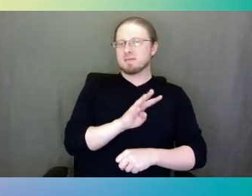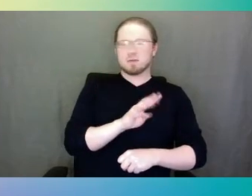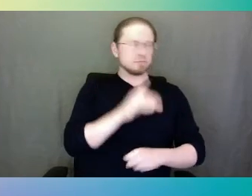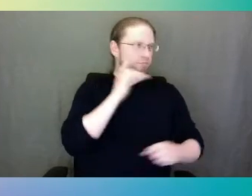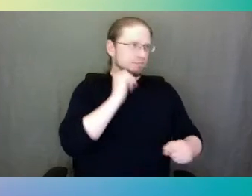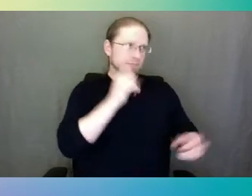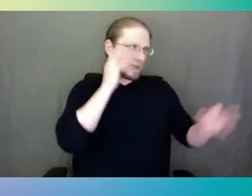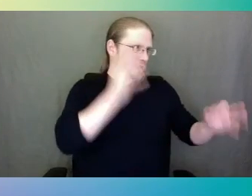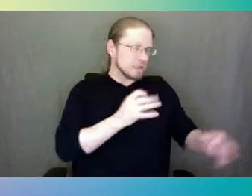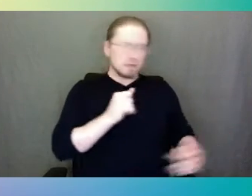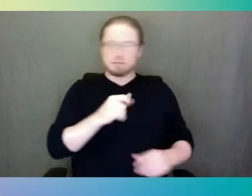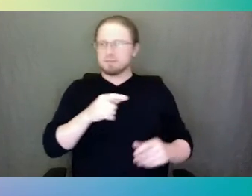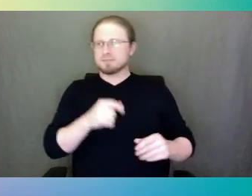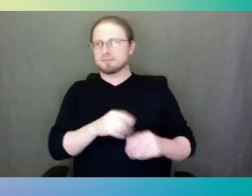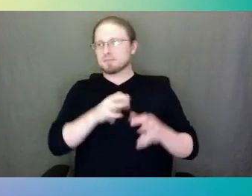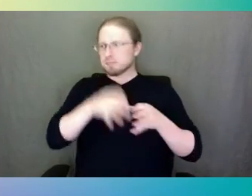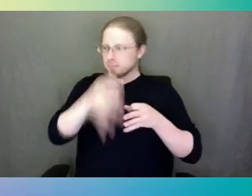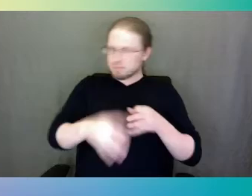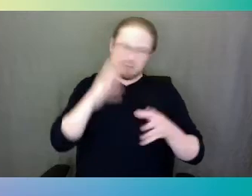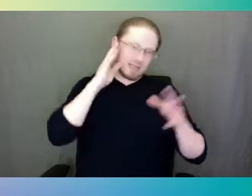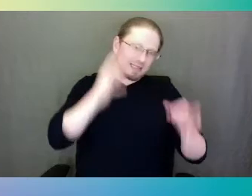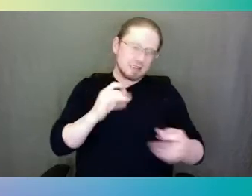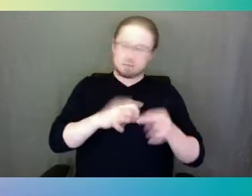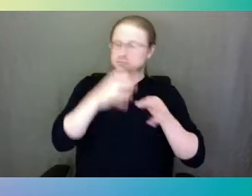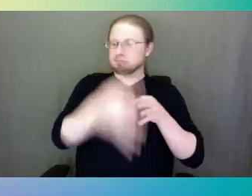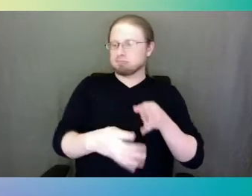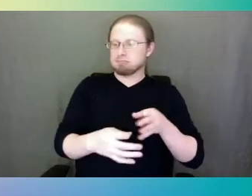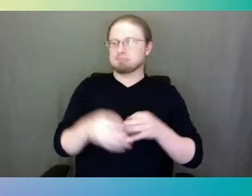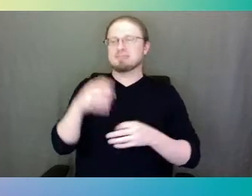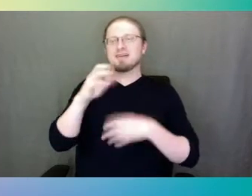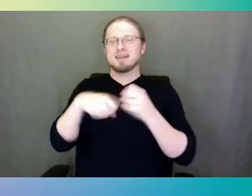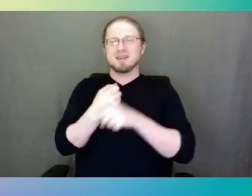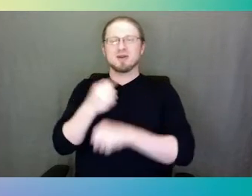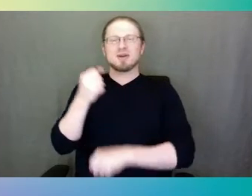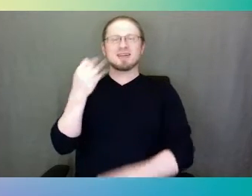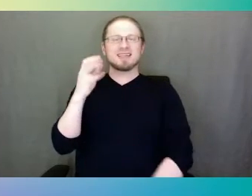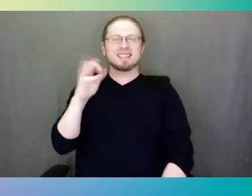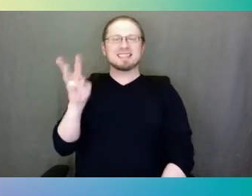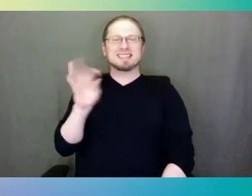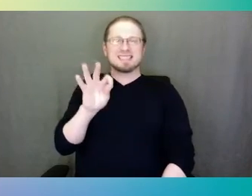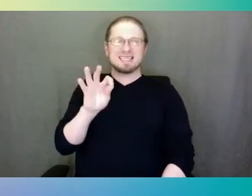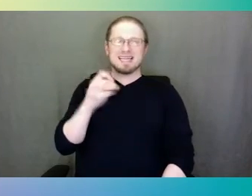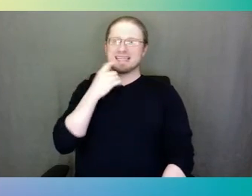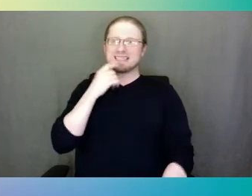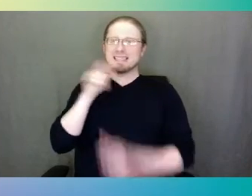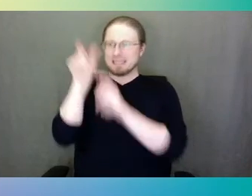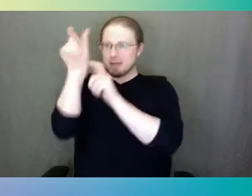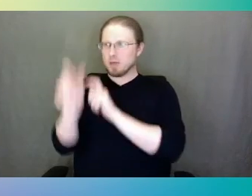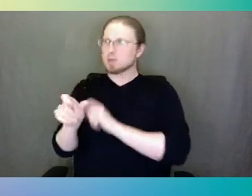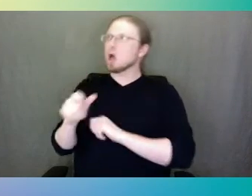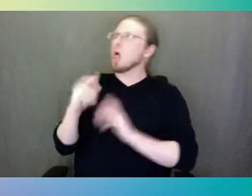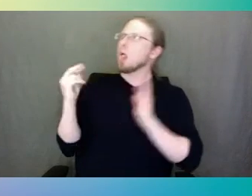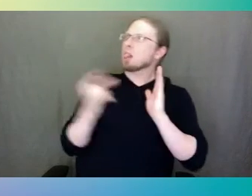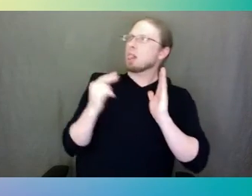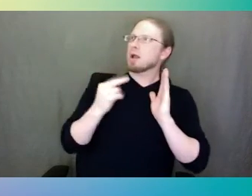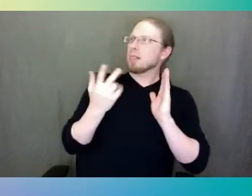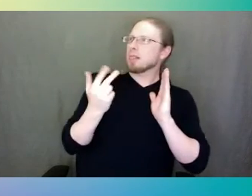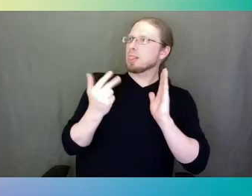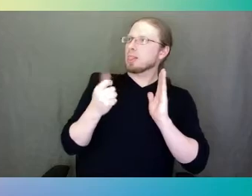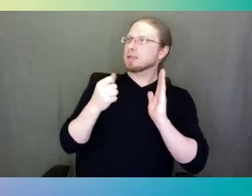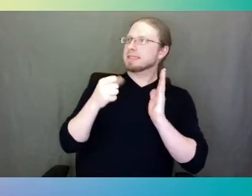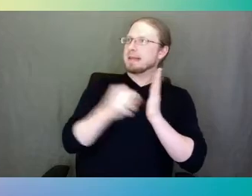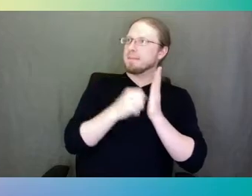decision, deferment. 1969, it says right in the margin to look at 13 pages that are attached to